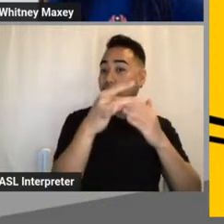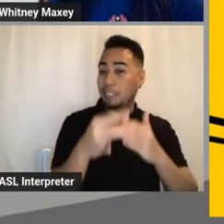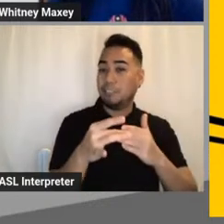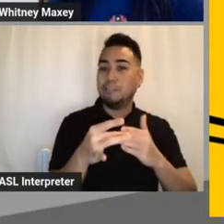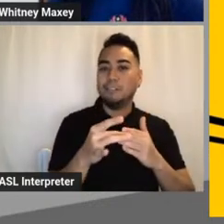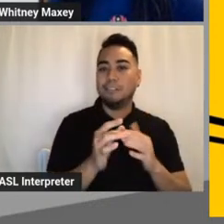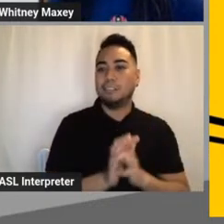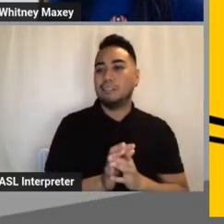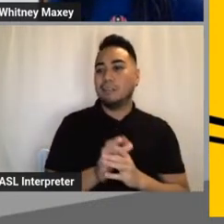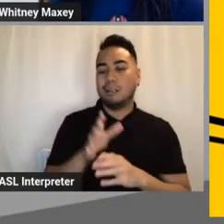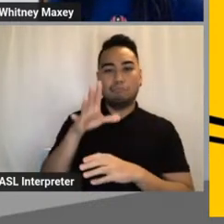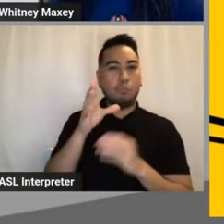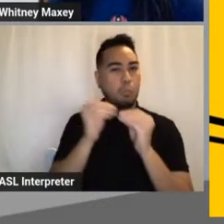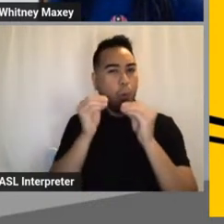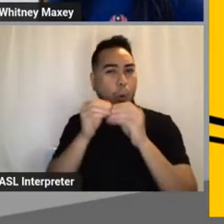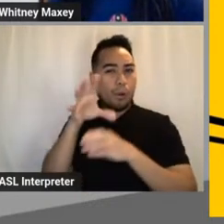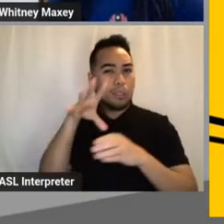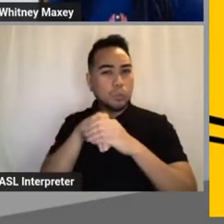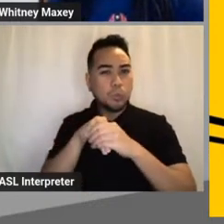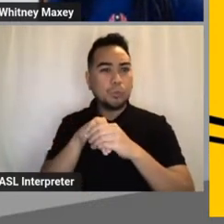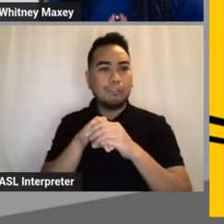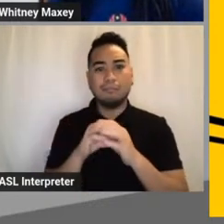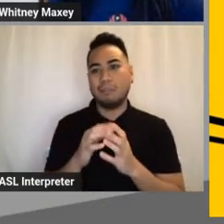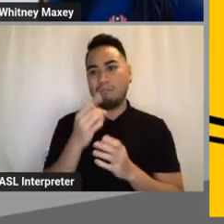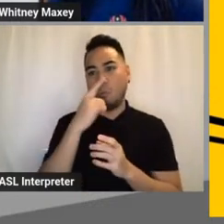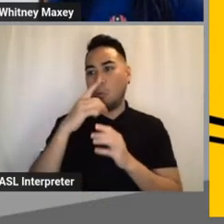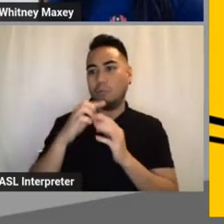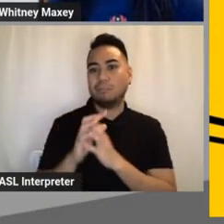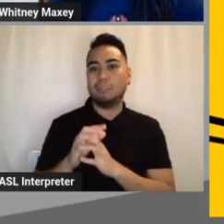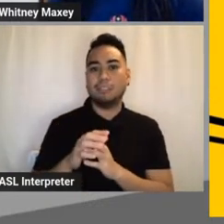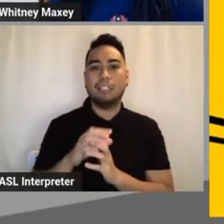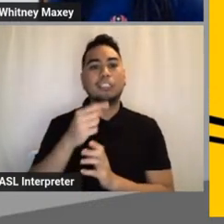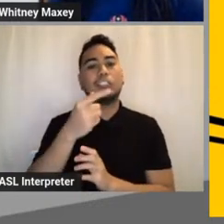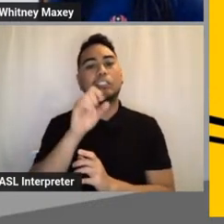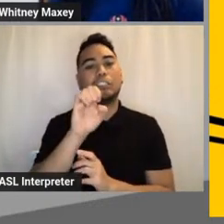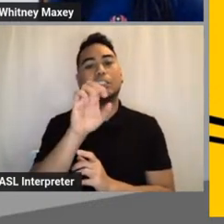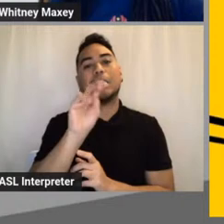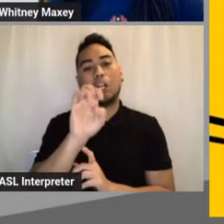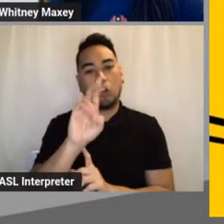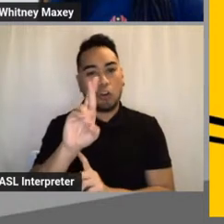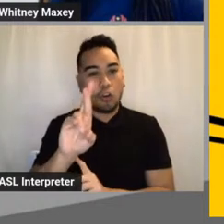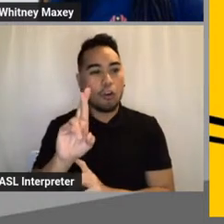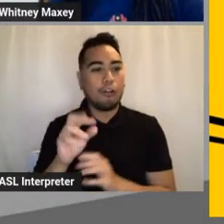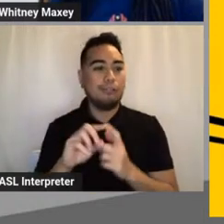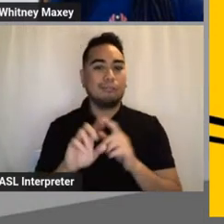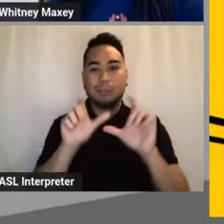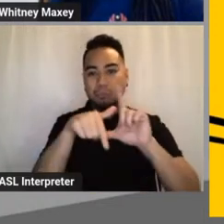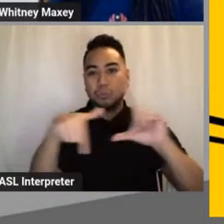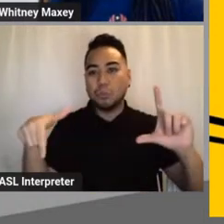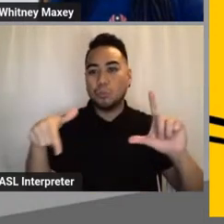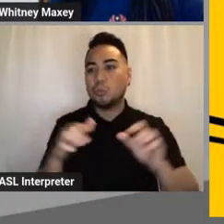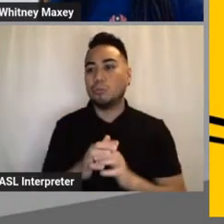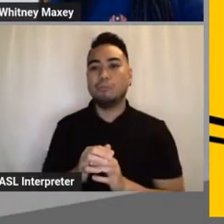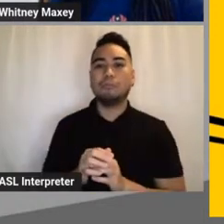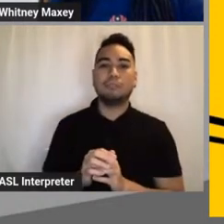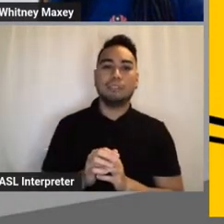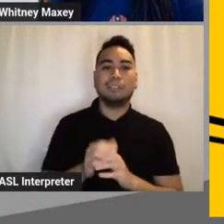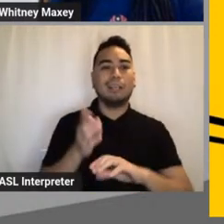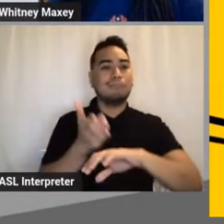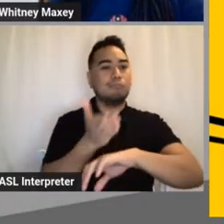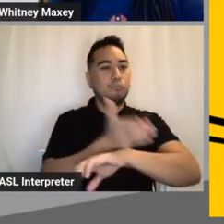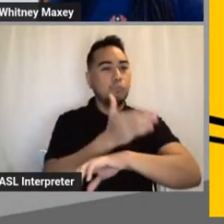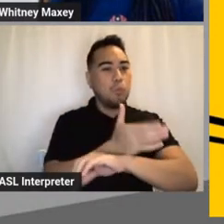gender inclusive bases, strengthening our institutions to build out the progressive trend, to move our